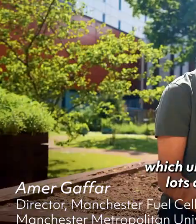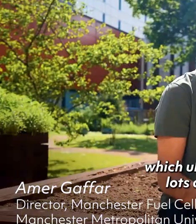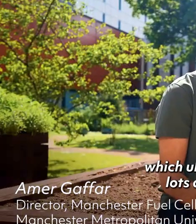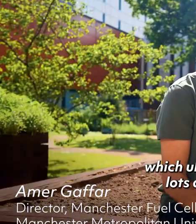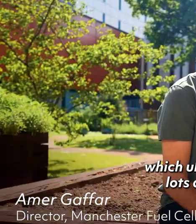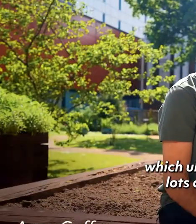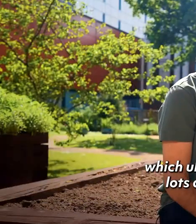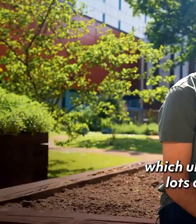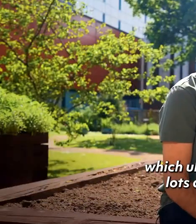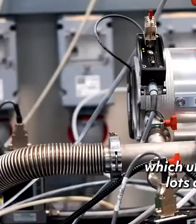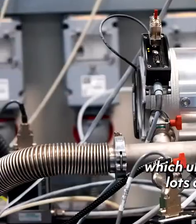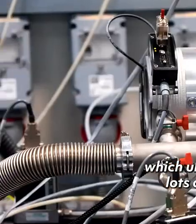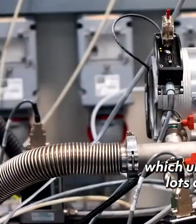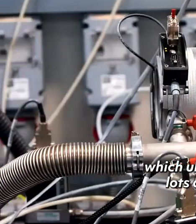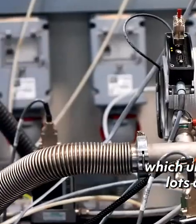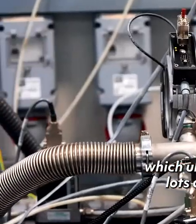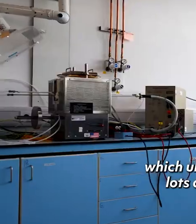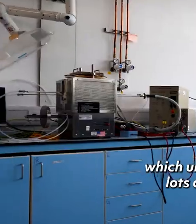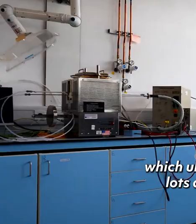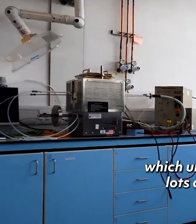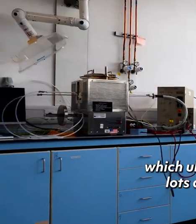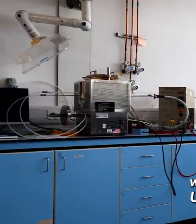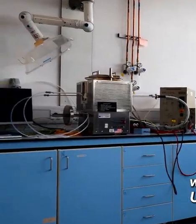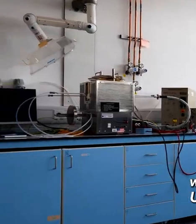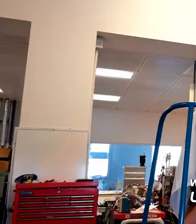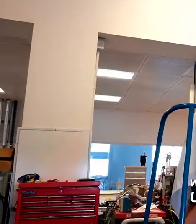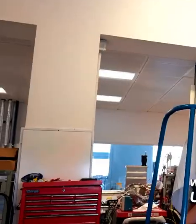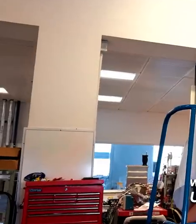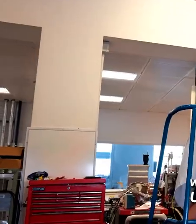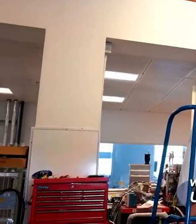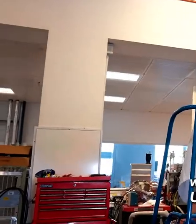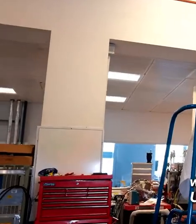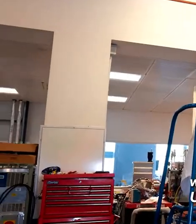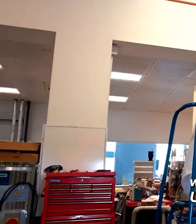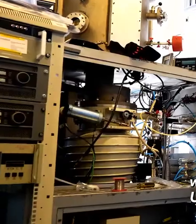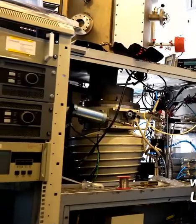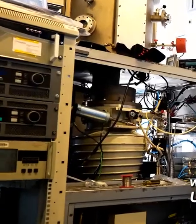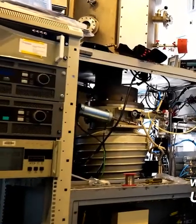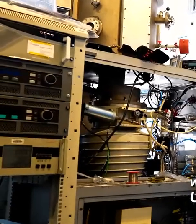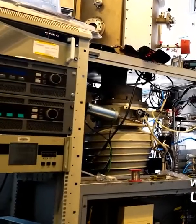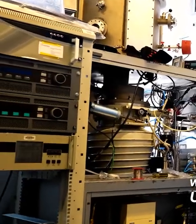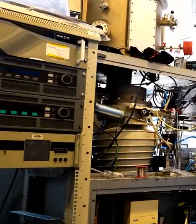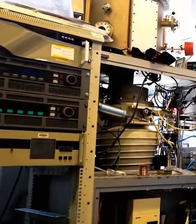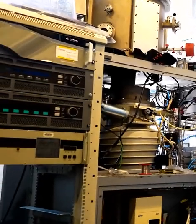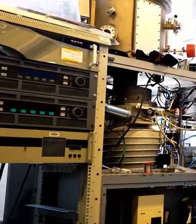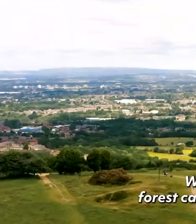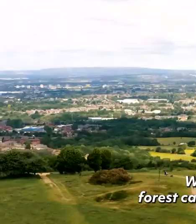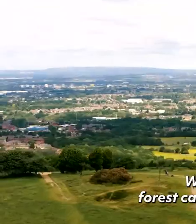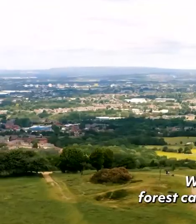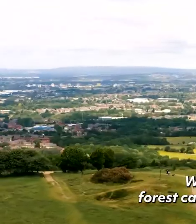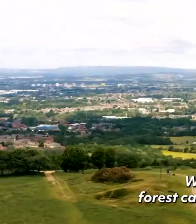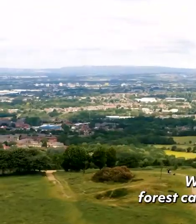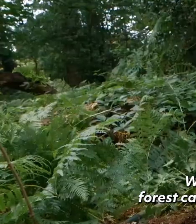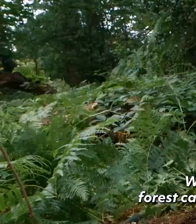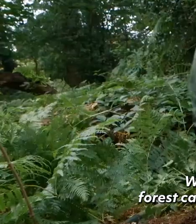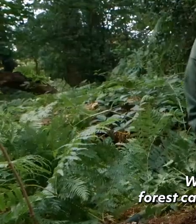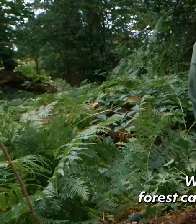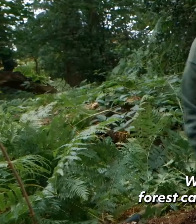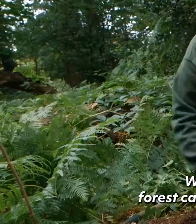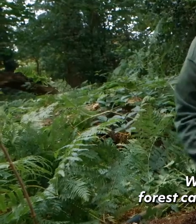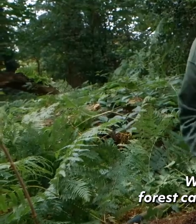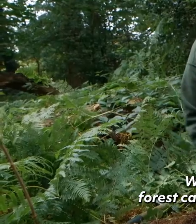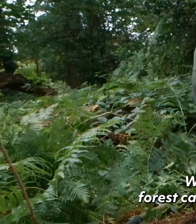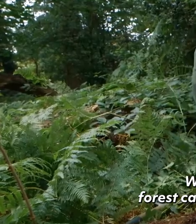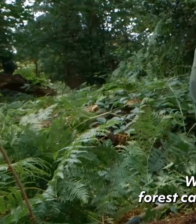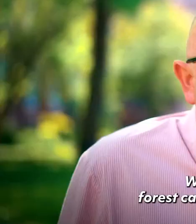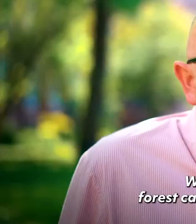which ultimately will help us generate lots and lots of green hydrogen, which will be part of our UK-wide net zero plans. We've got our community forest